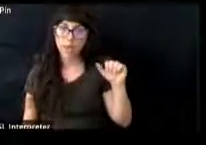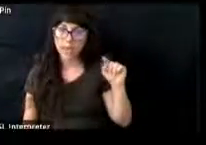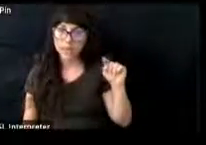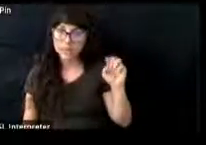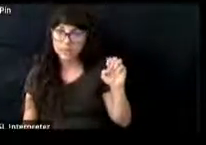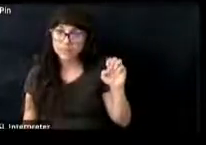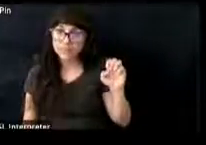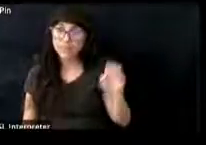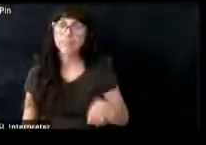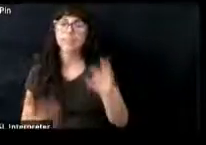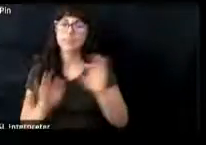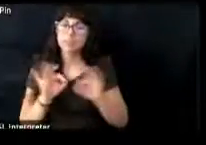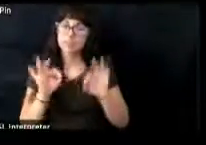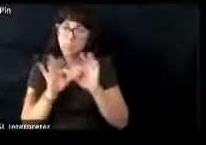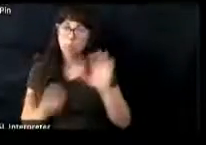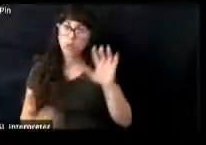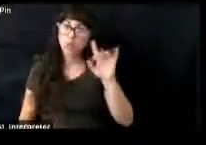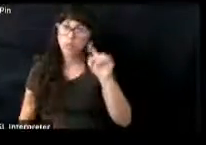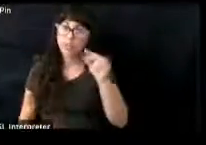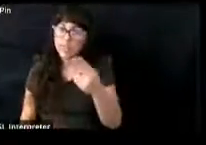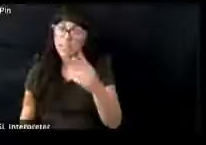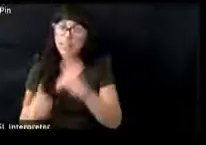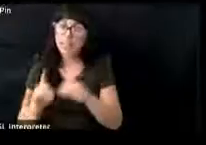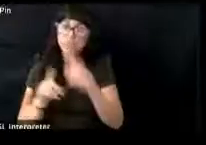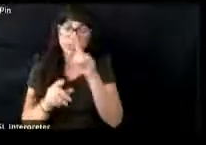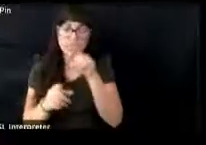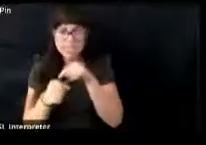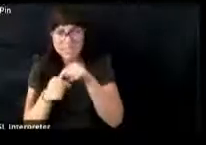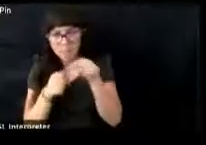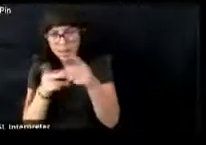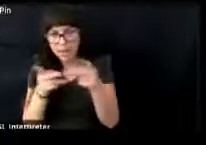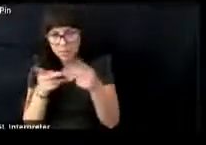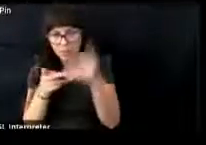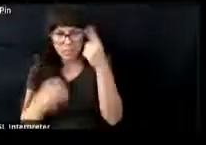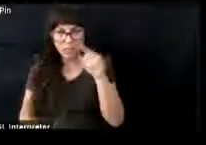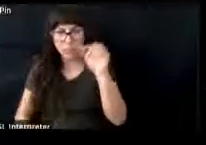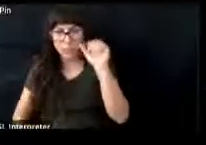25th District be the main place for the Antelope